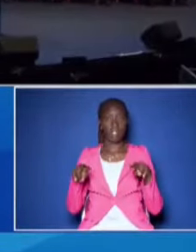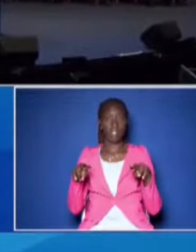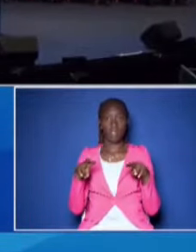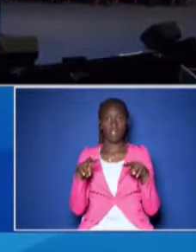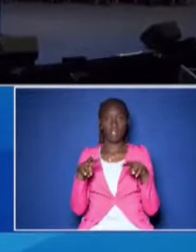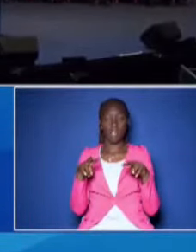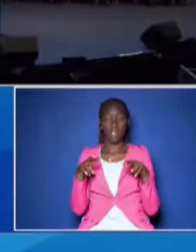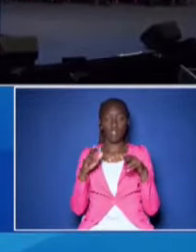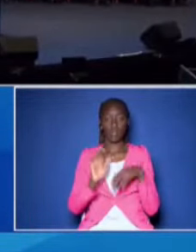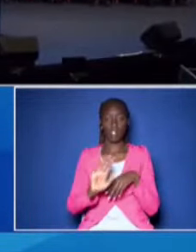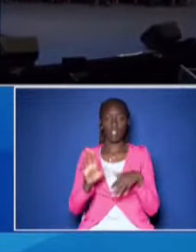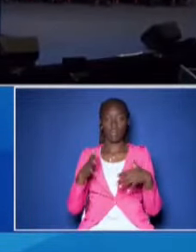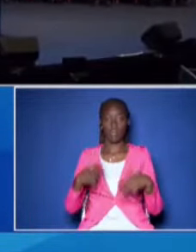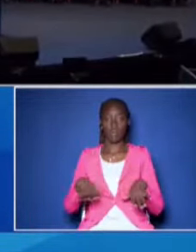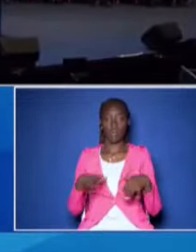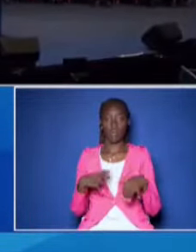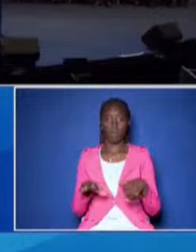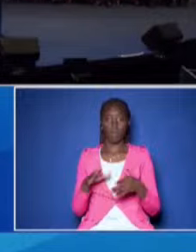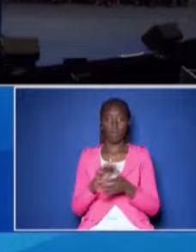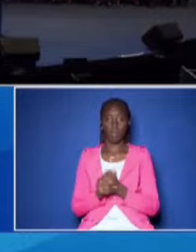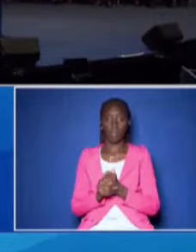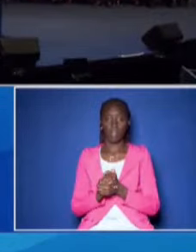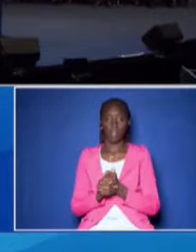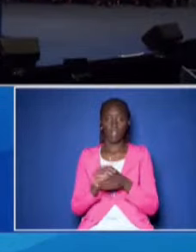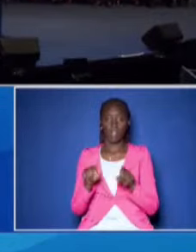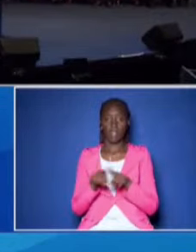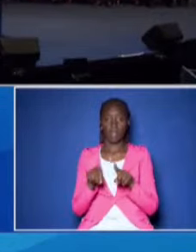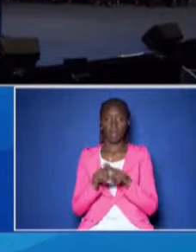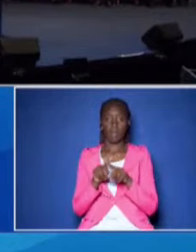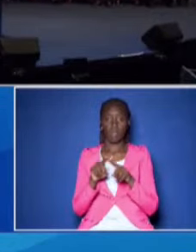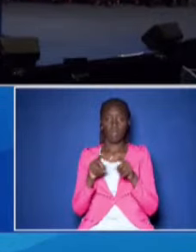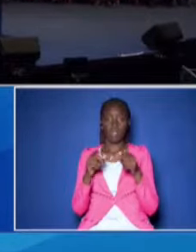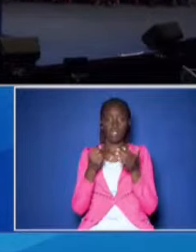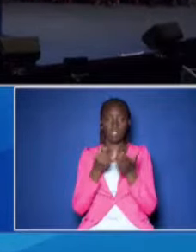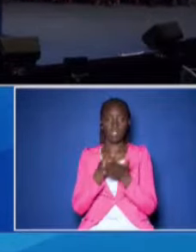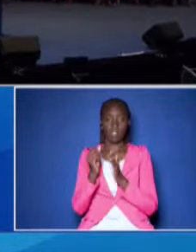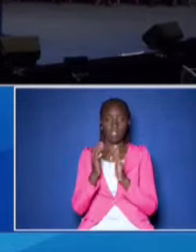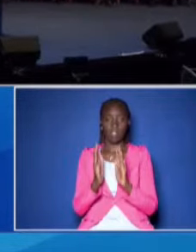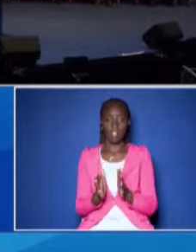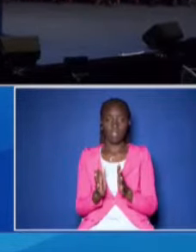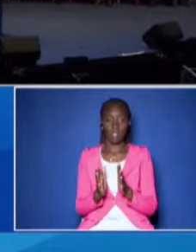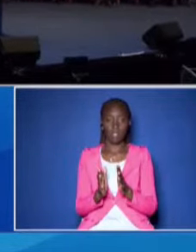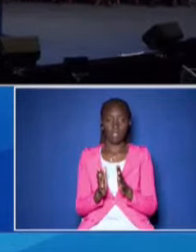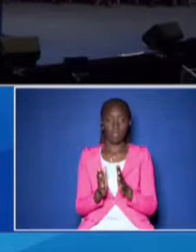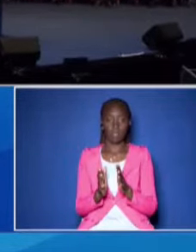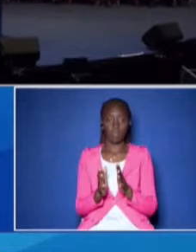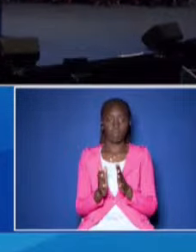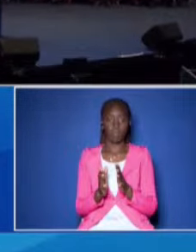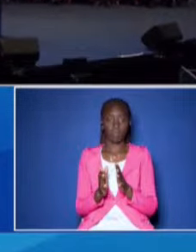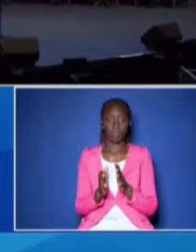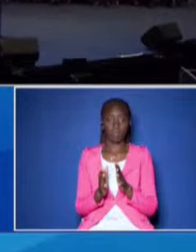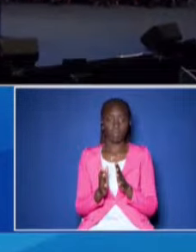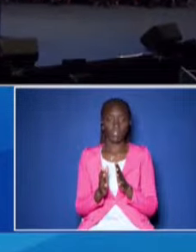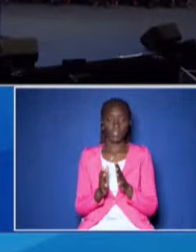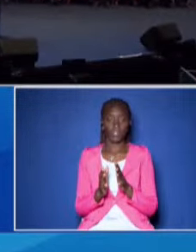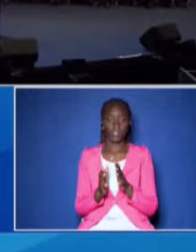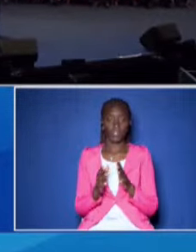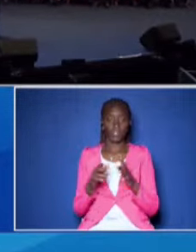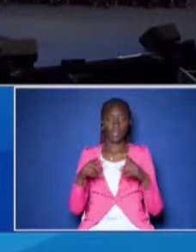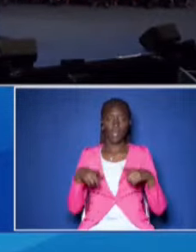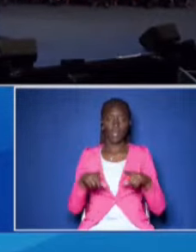his people and to his Saints but let them not turn turn again